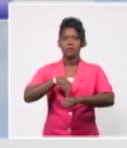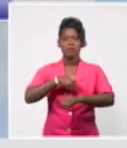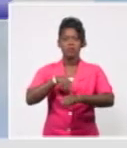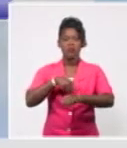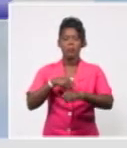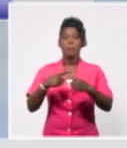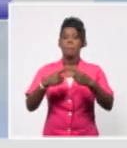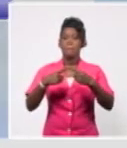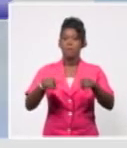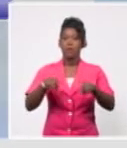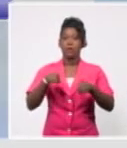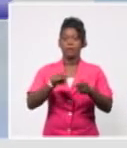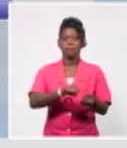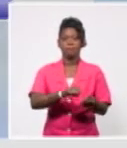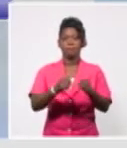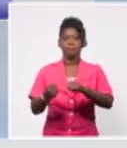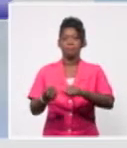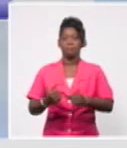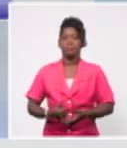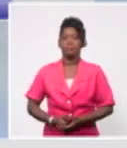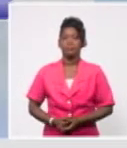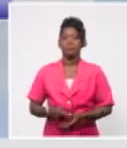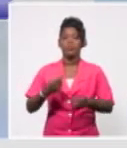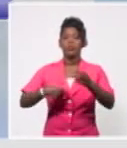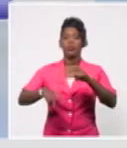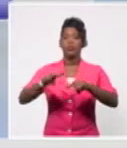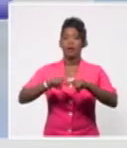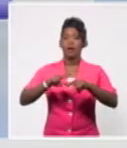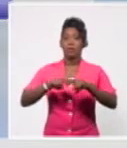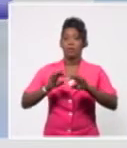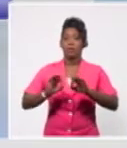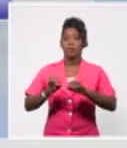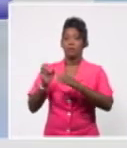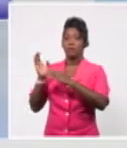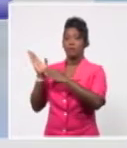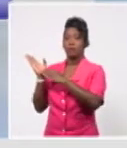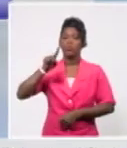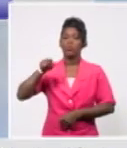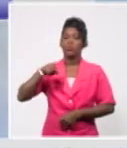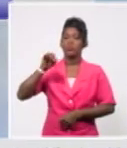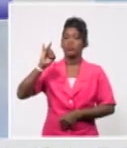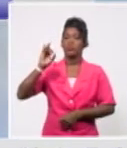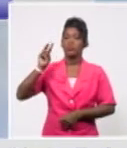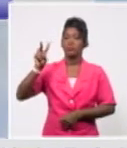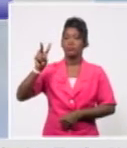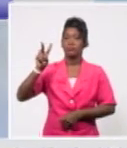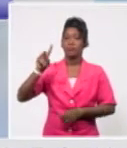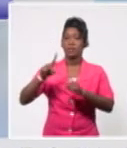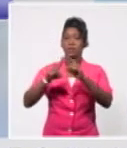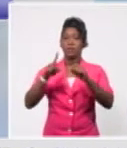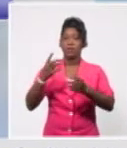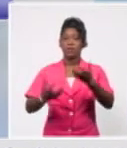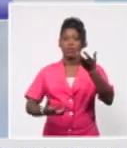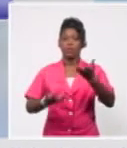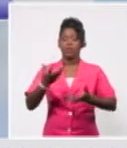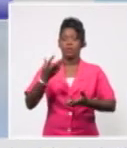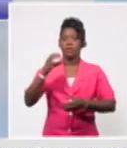Rio with 1.37, Sancti Spiritus with